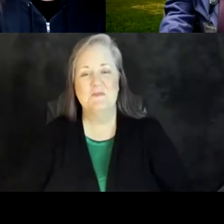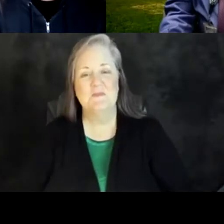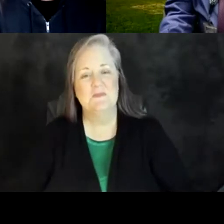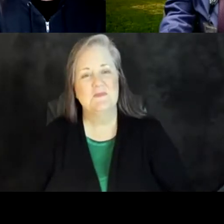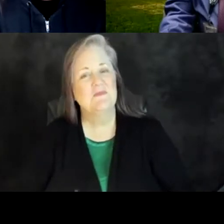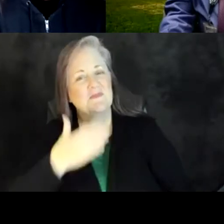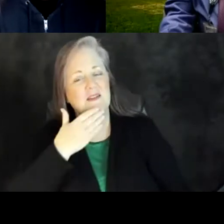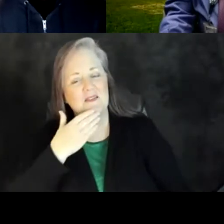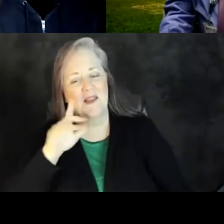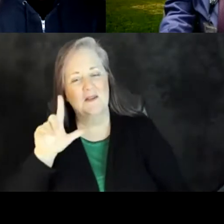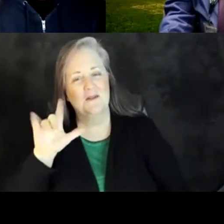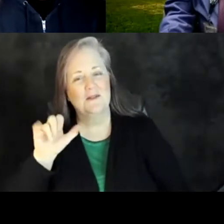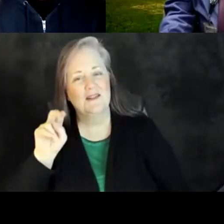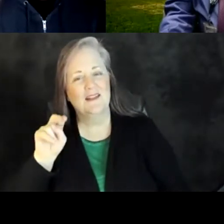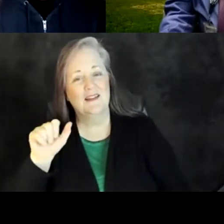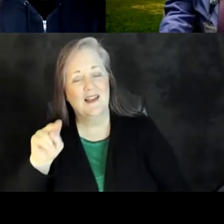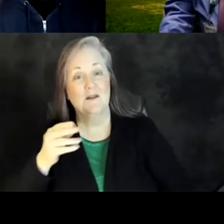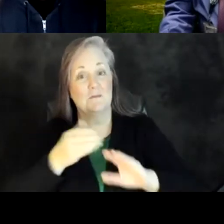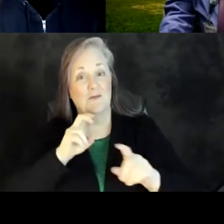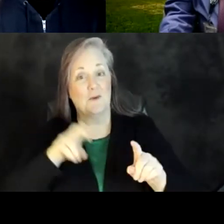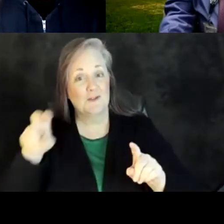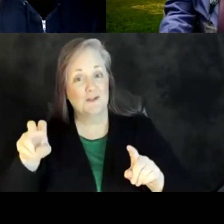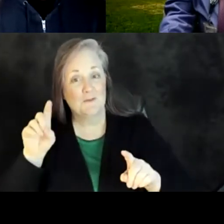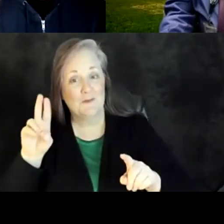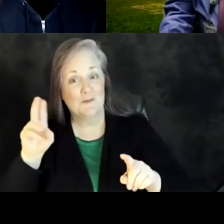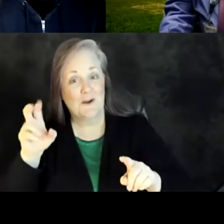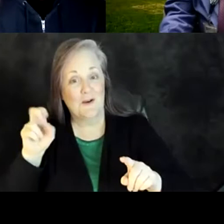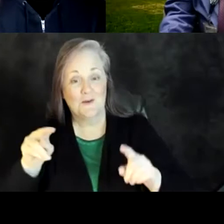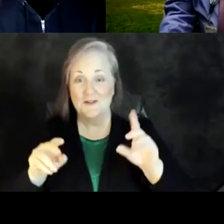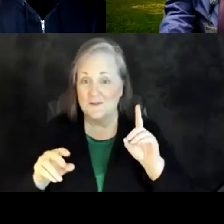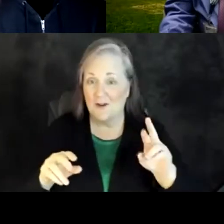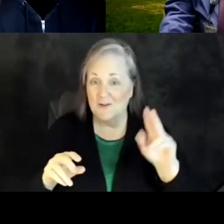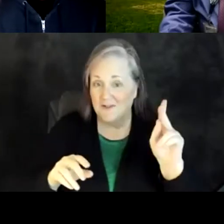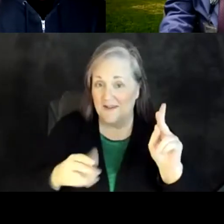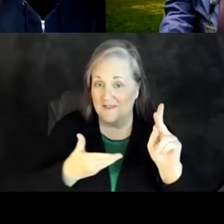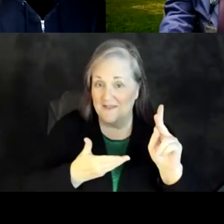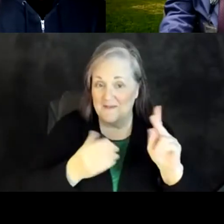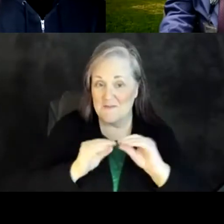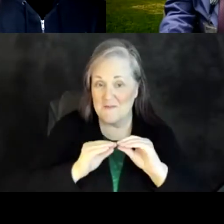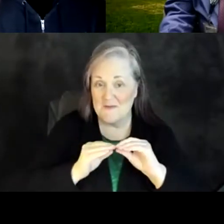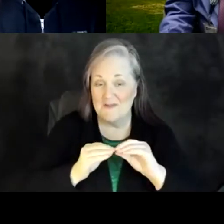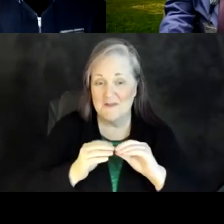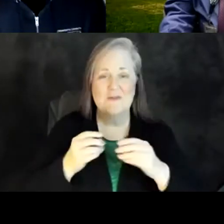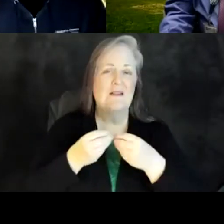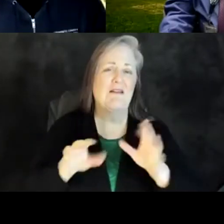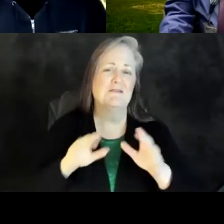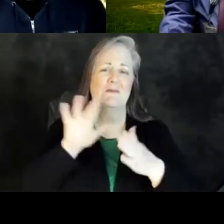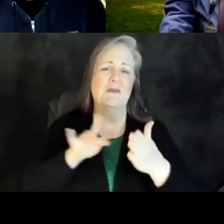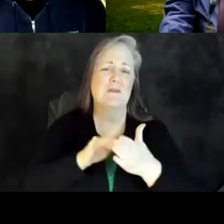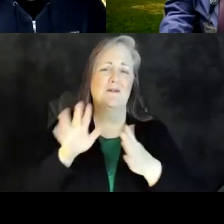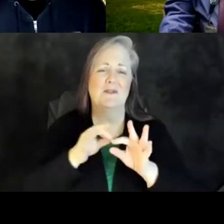Thanks, Lynanne. Before we jump over to Dr. Cohen, Dr. Kasirye, did you have any other thoughts you wanted to share? We lost you mid-conversation